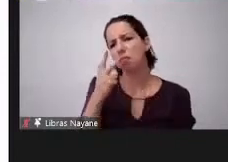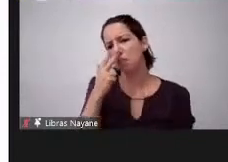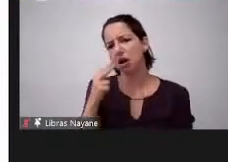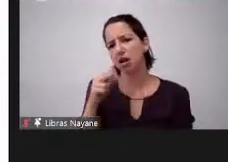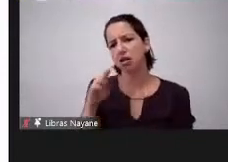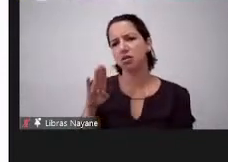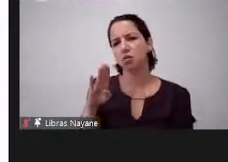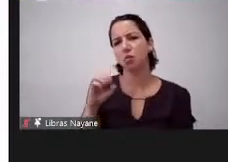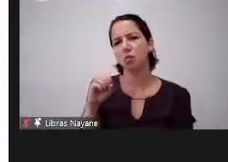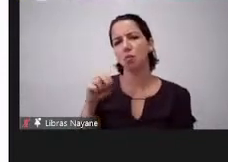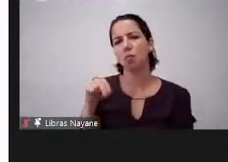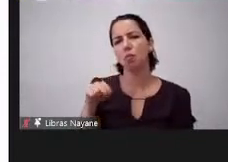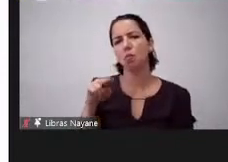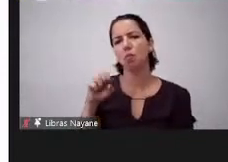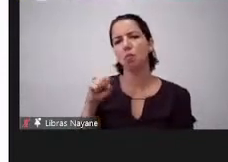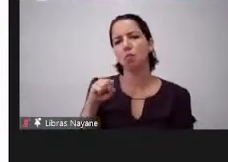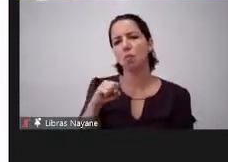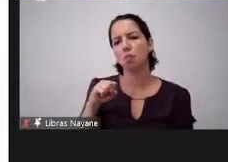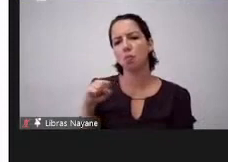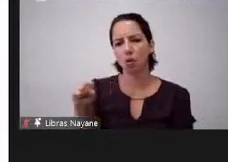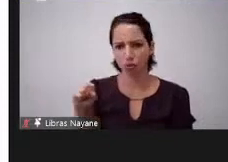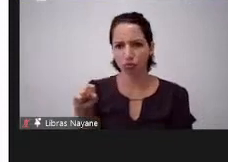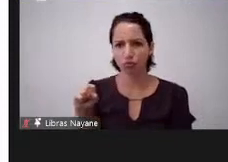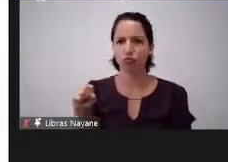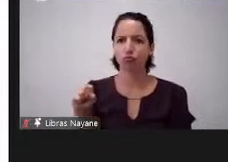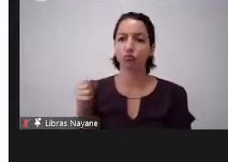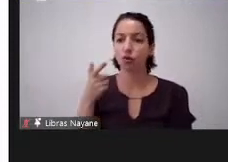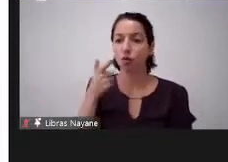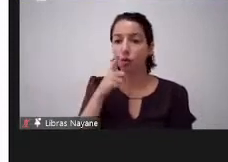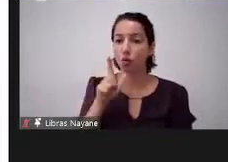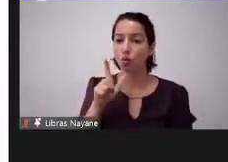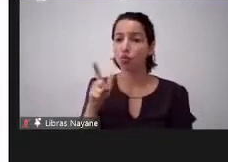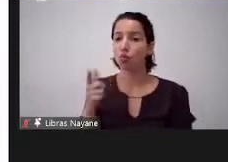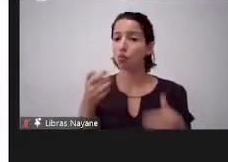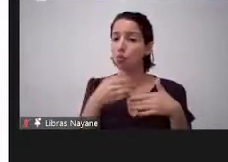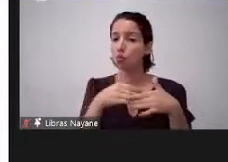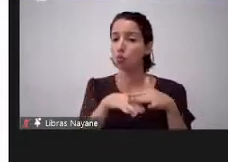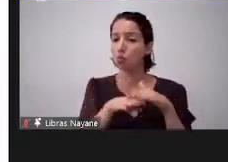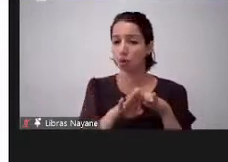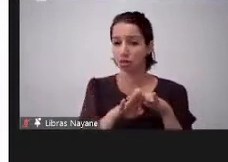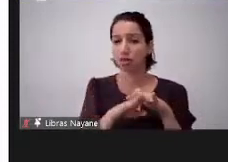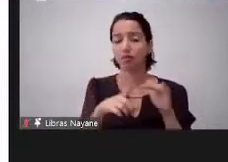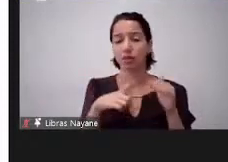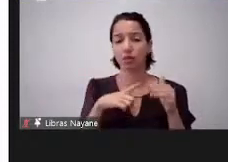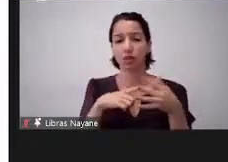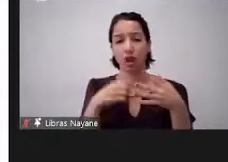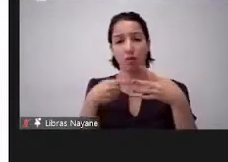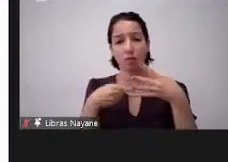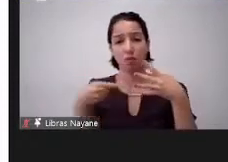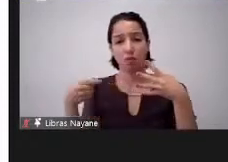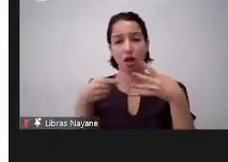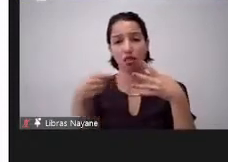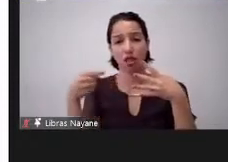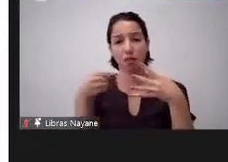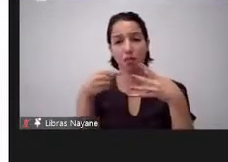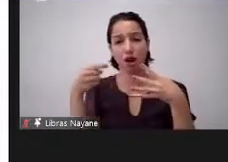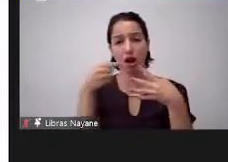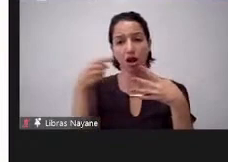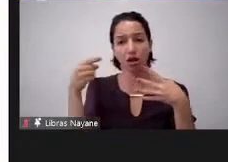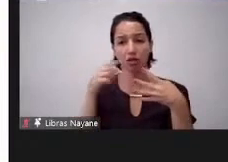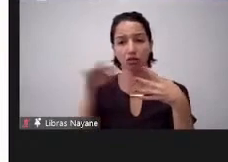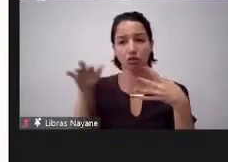the threshold for basic rate tax can also get tax relief or a tax rebate on their